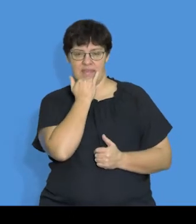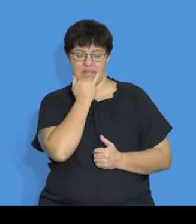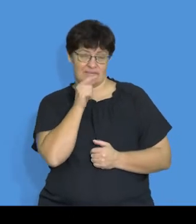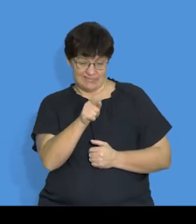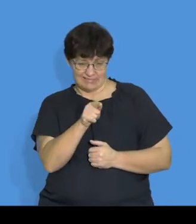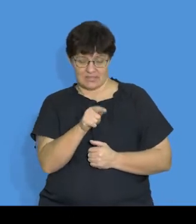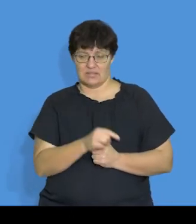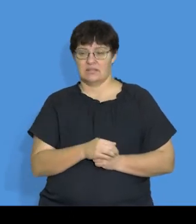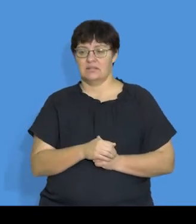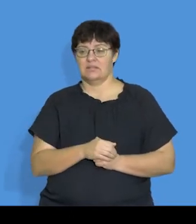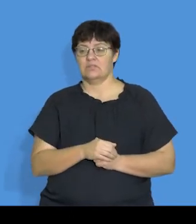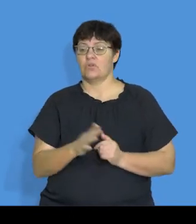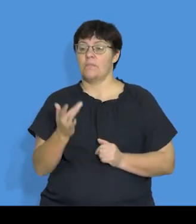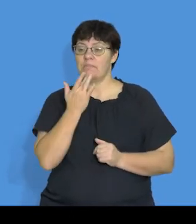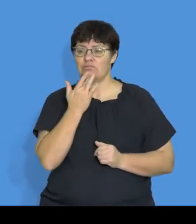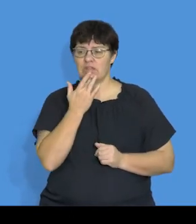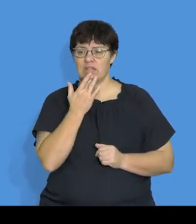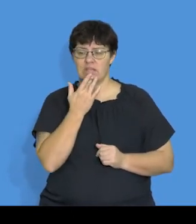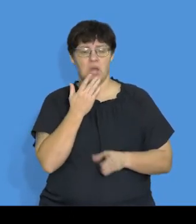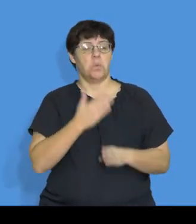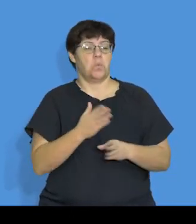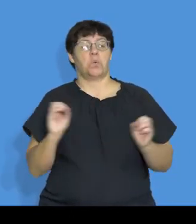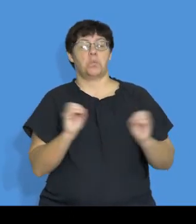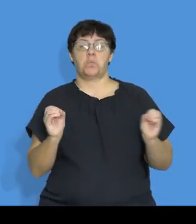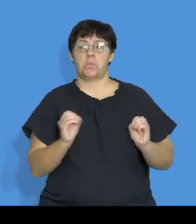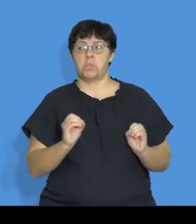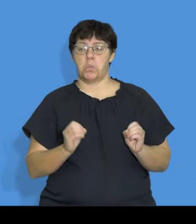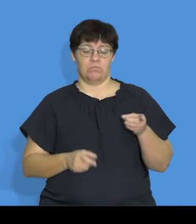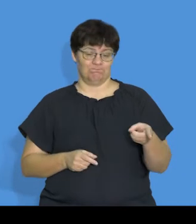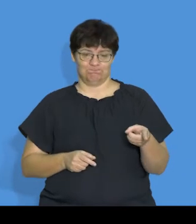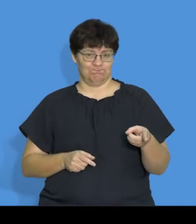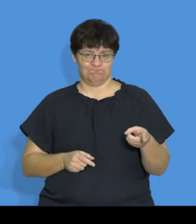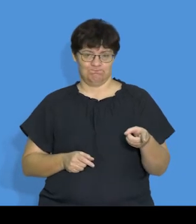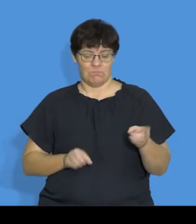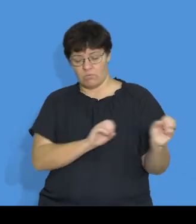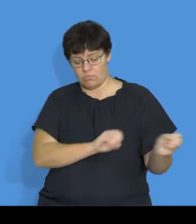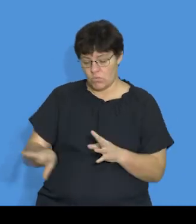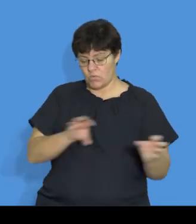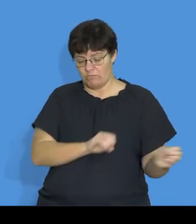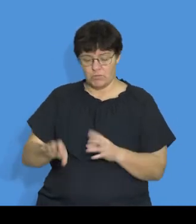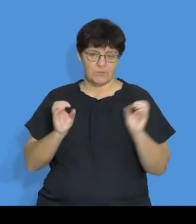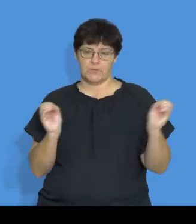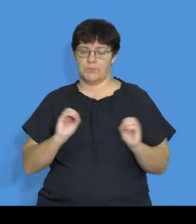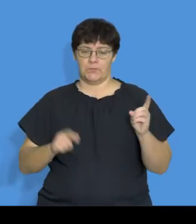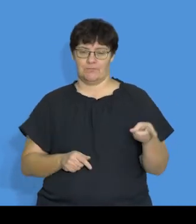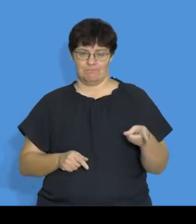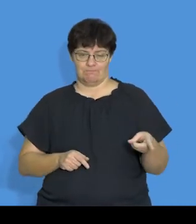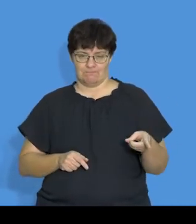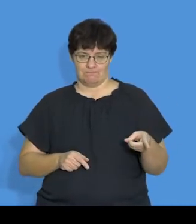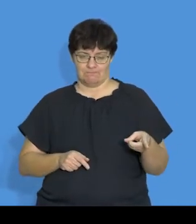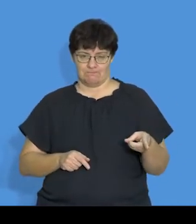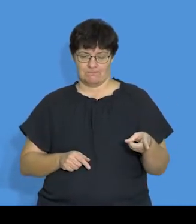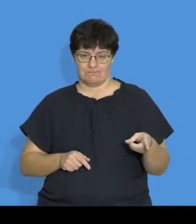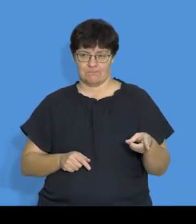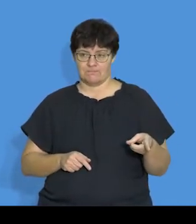reading. So we are saying the battery is not doing work, any work in moving charges in the external circuit or in the internal circuit. So